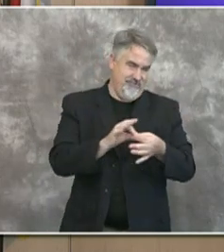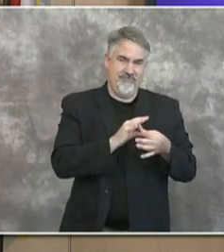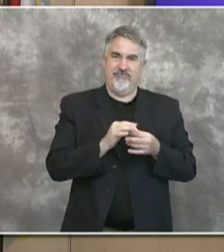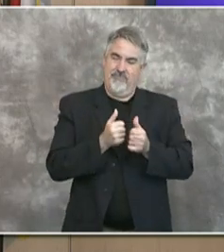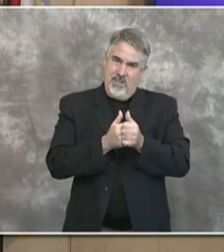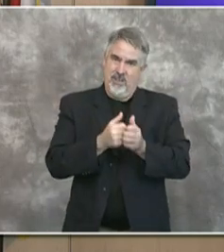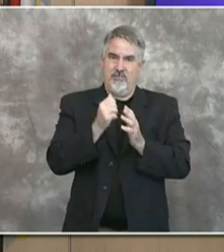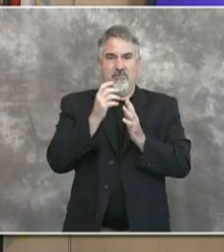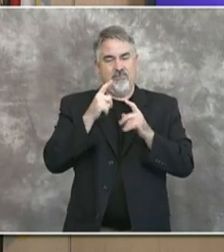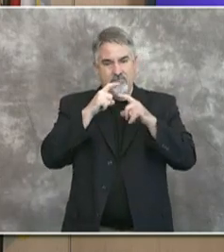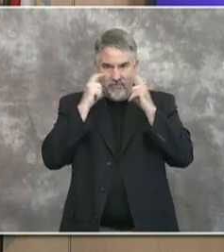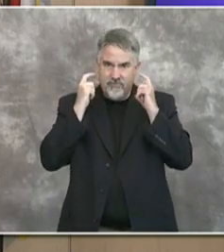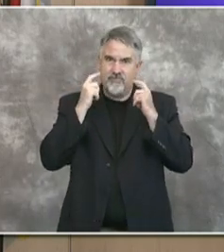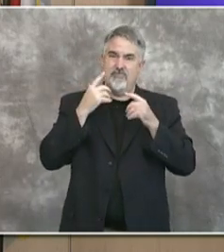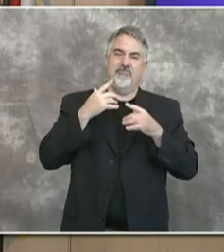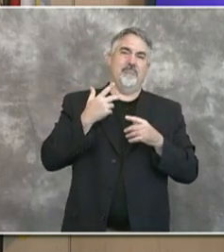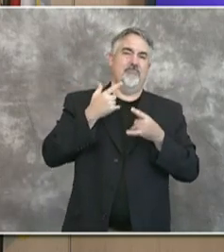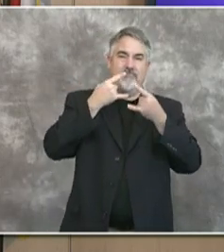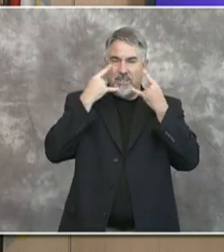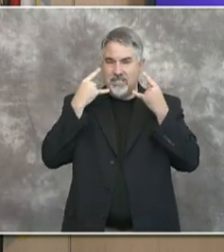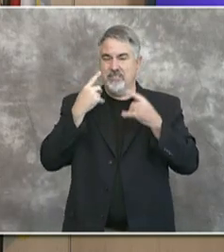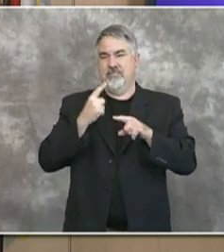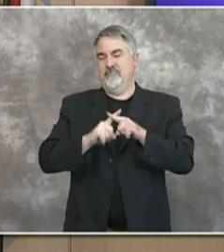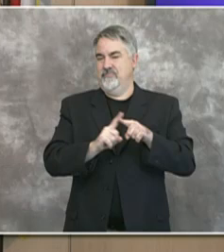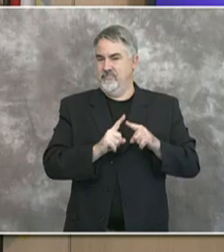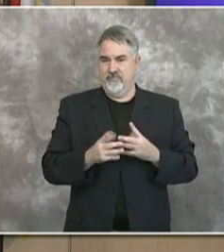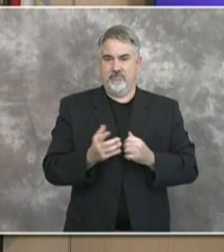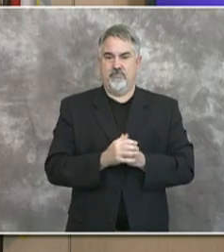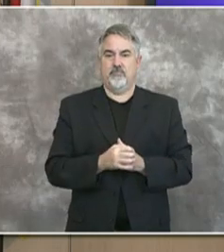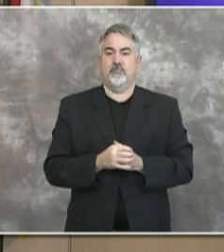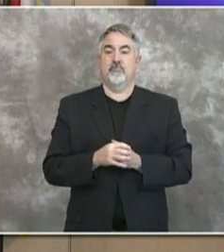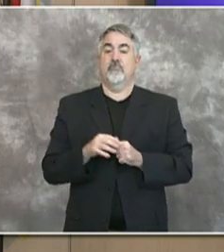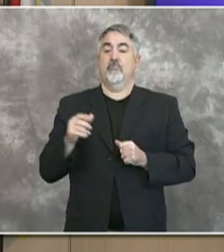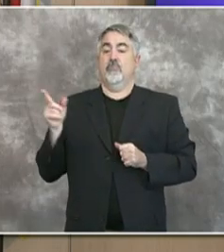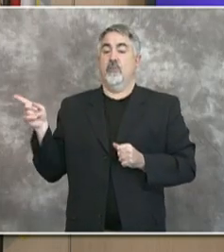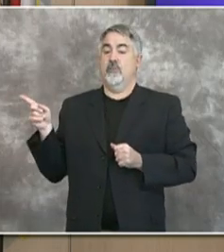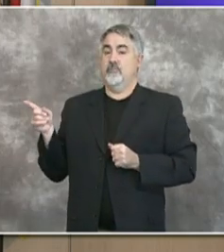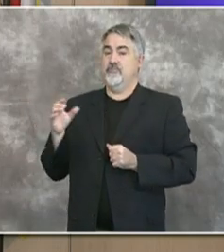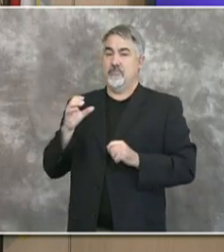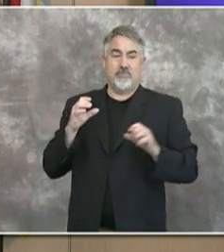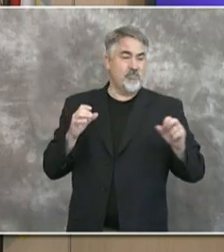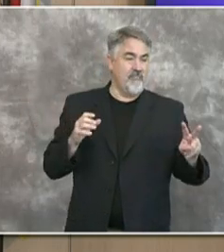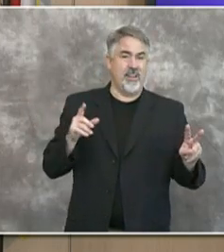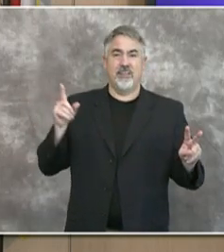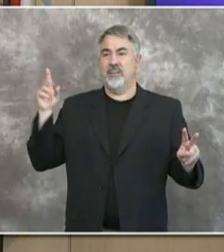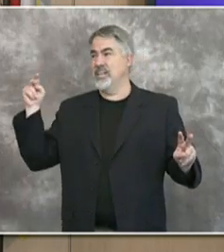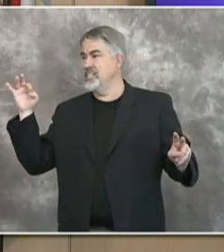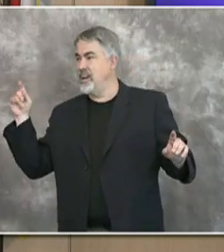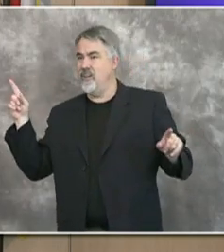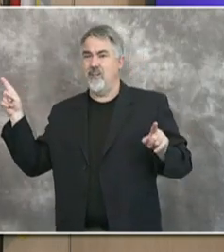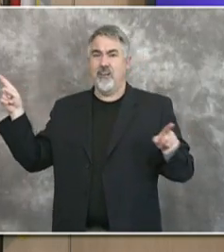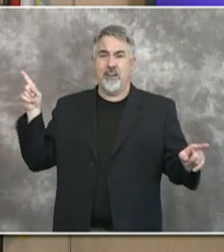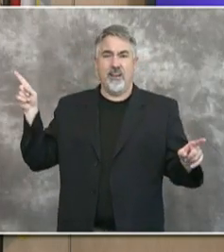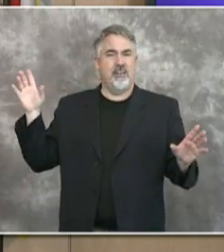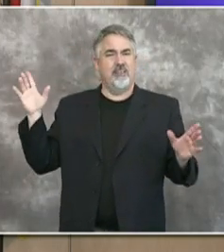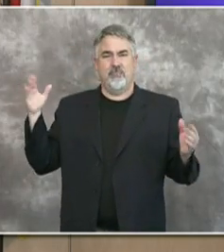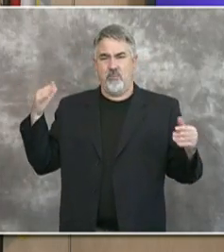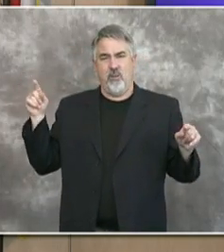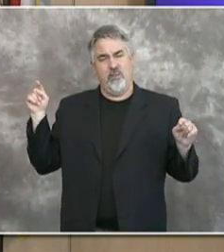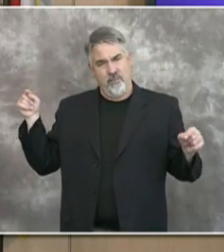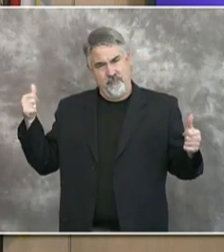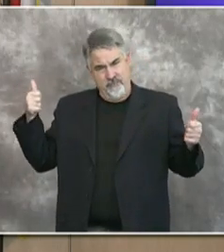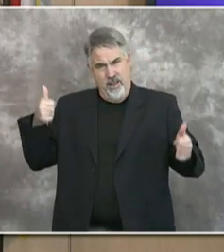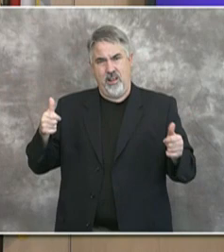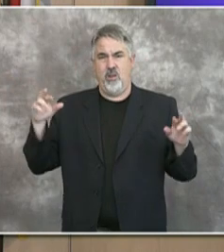Oceanside. That's the way we have to work together to beat this virus. So thank you, San Diego,